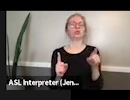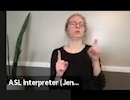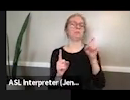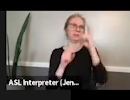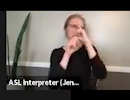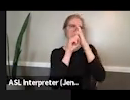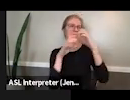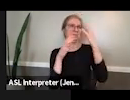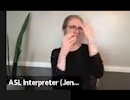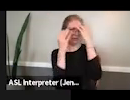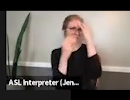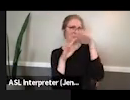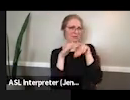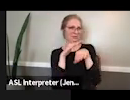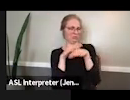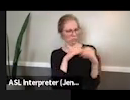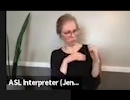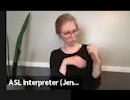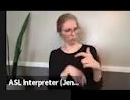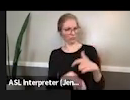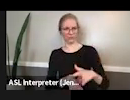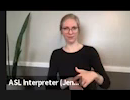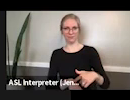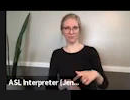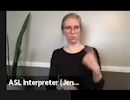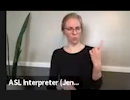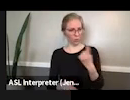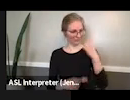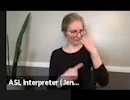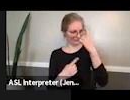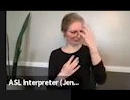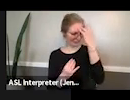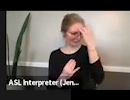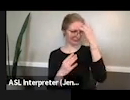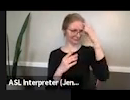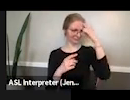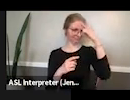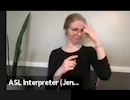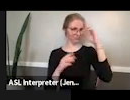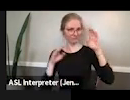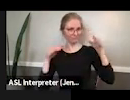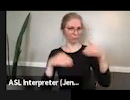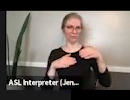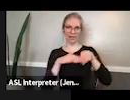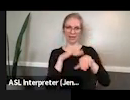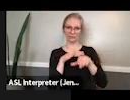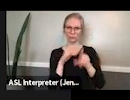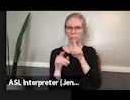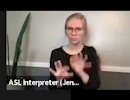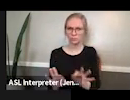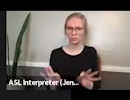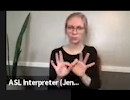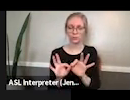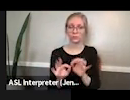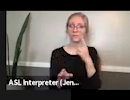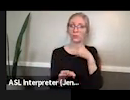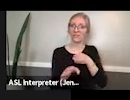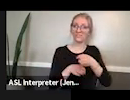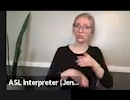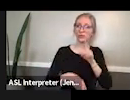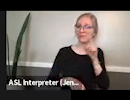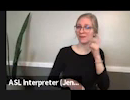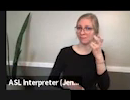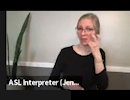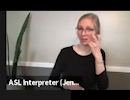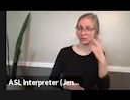time. Always think about access. It's very, very important, because in the field of deafblindness, we talk about distance